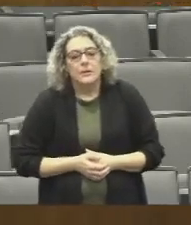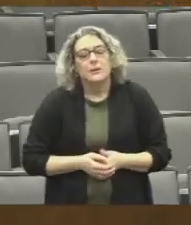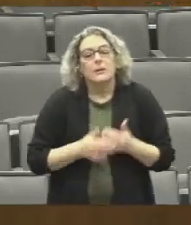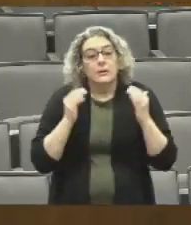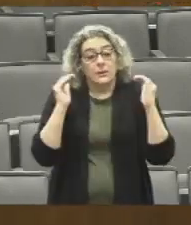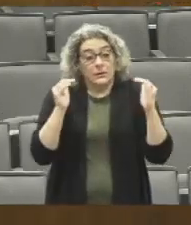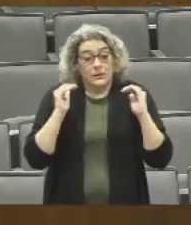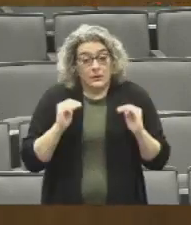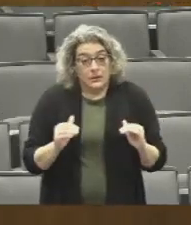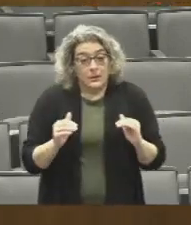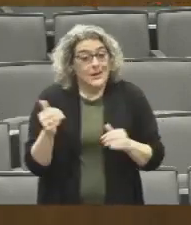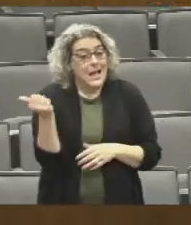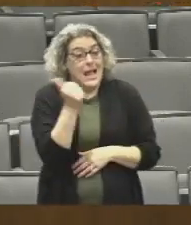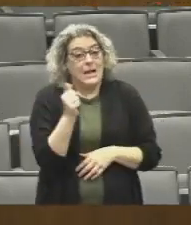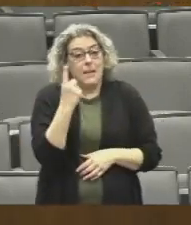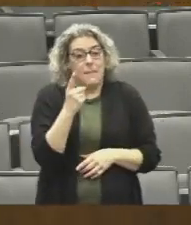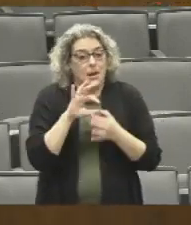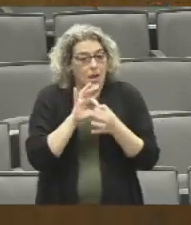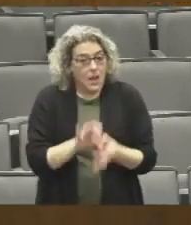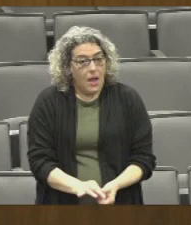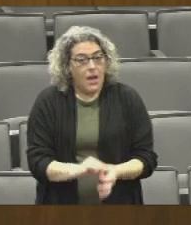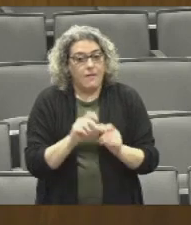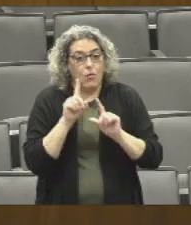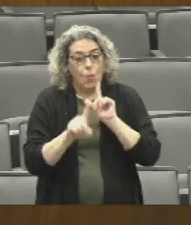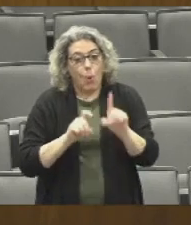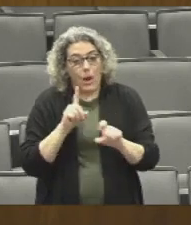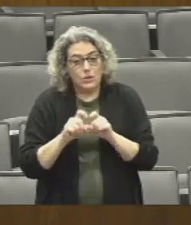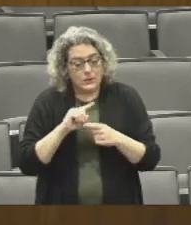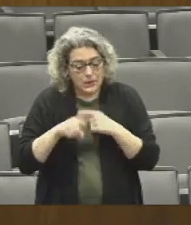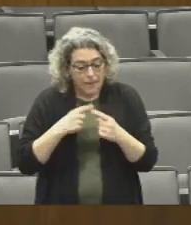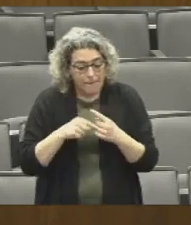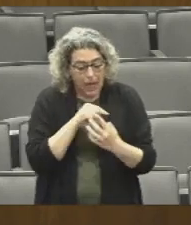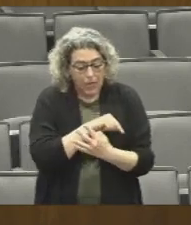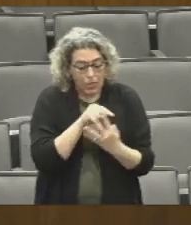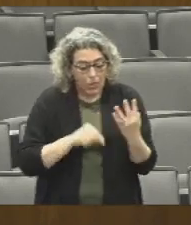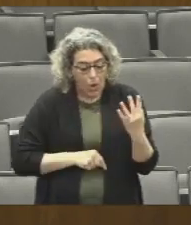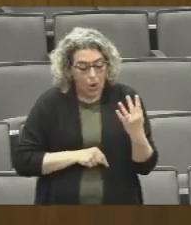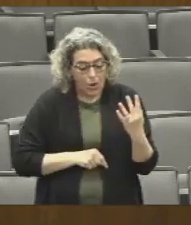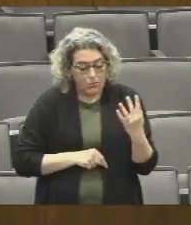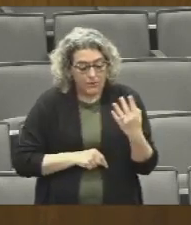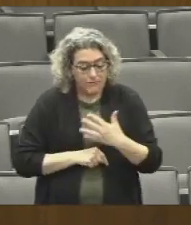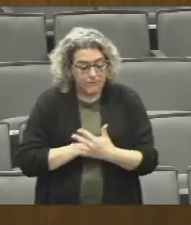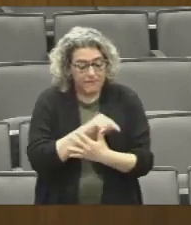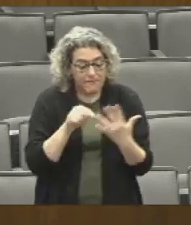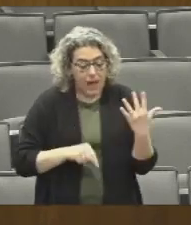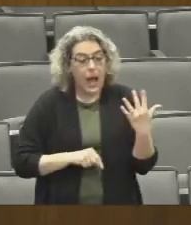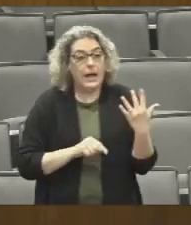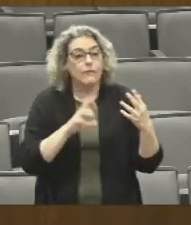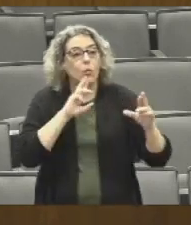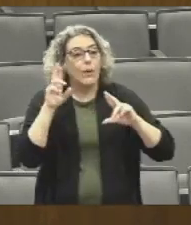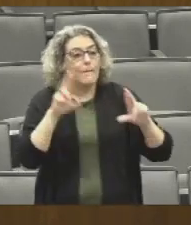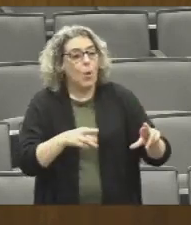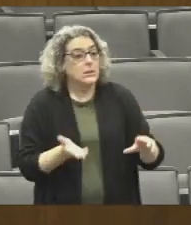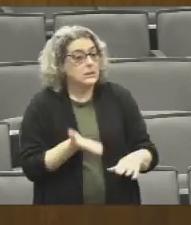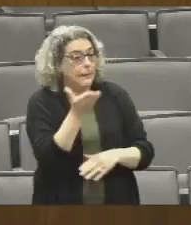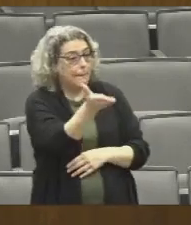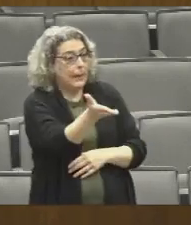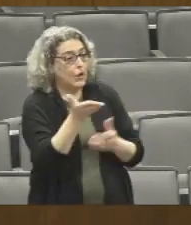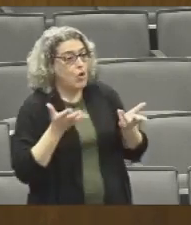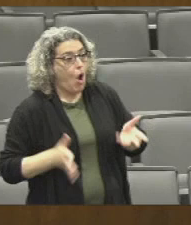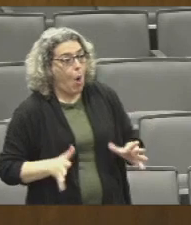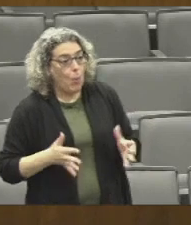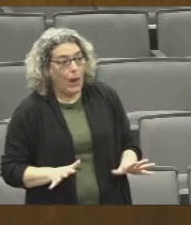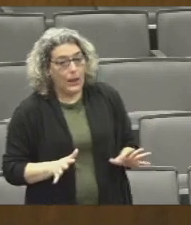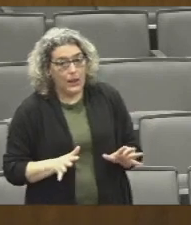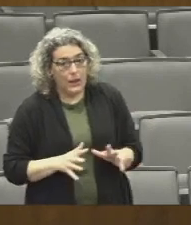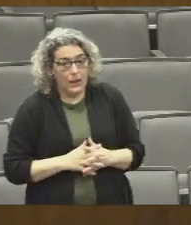Does anybody have questions regarding any of the reports that were submitted for